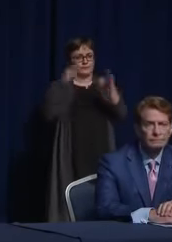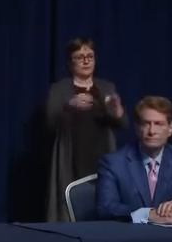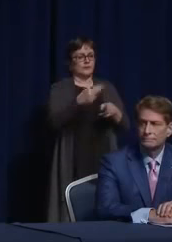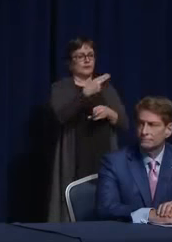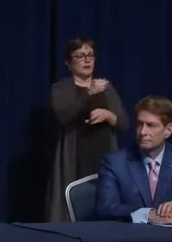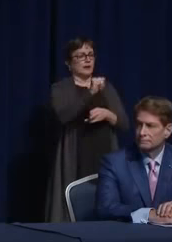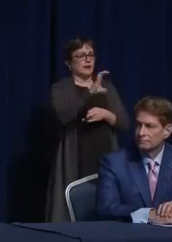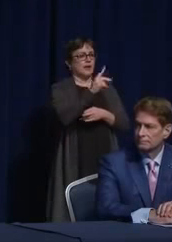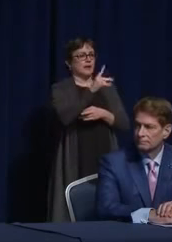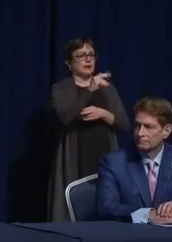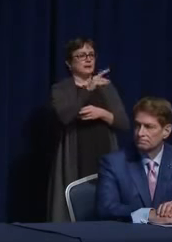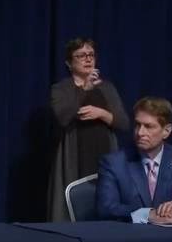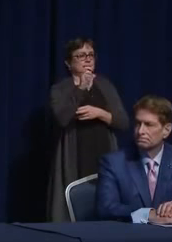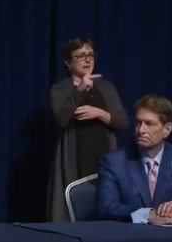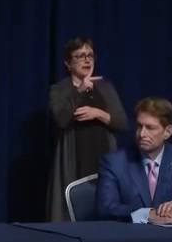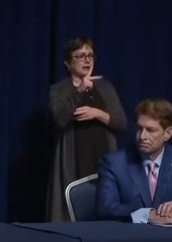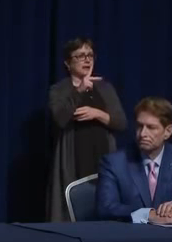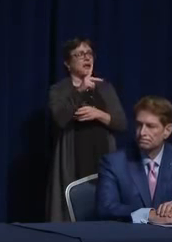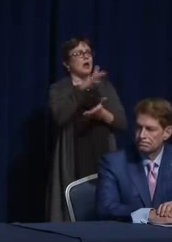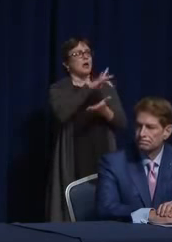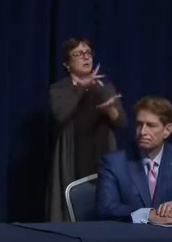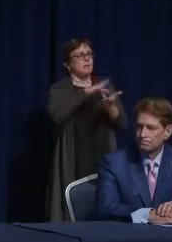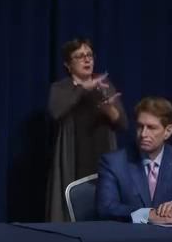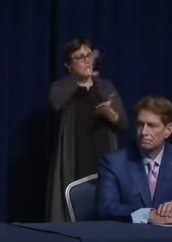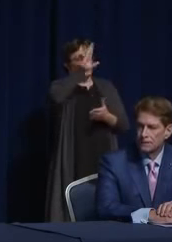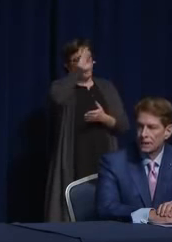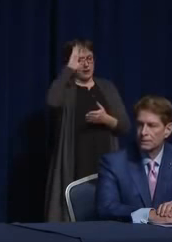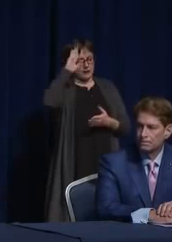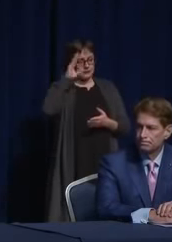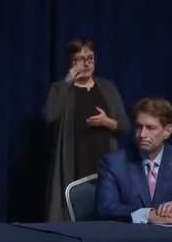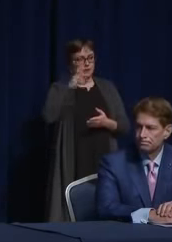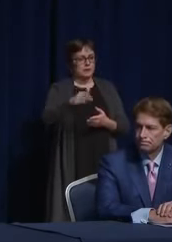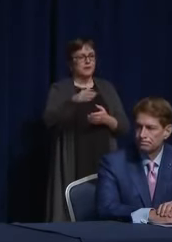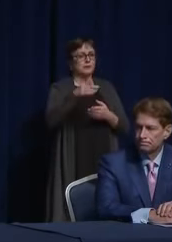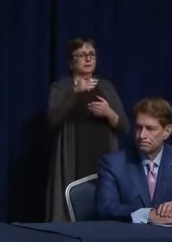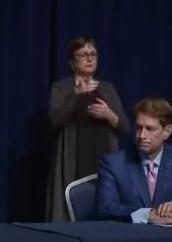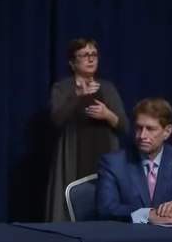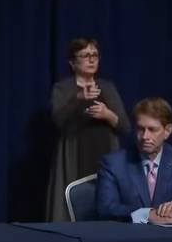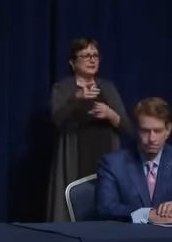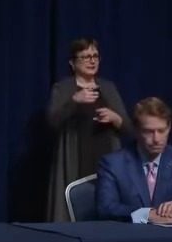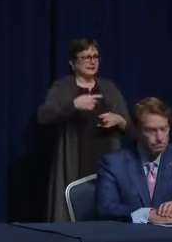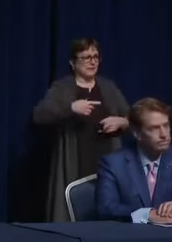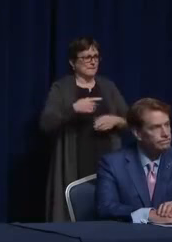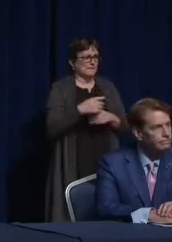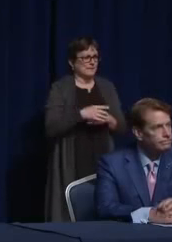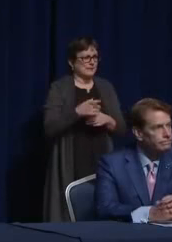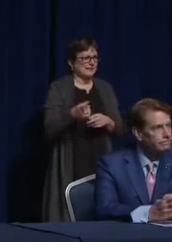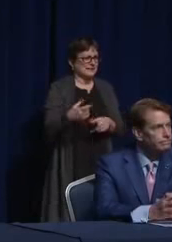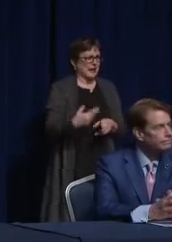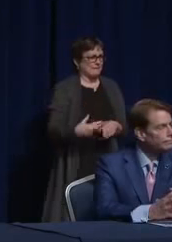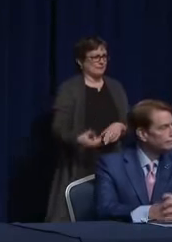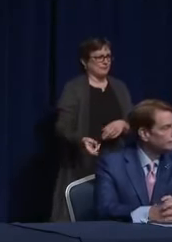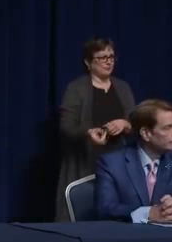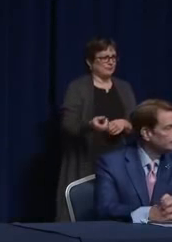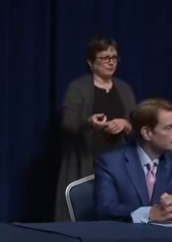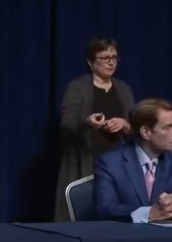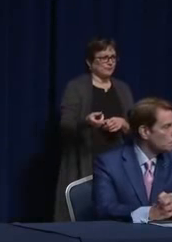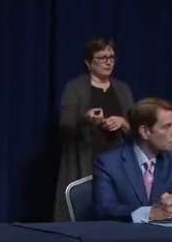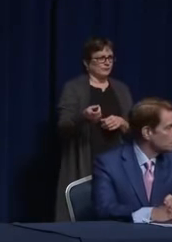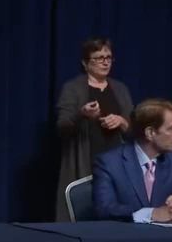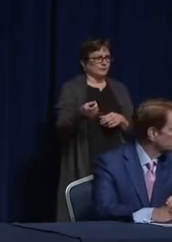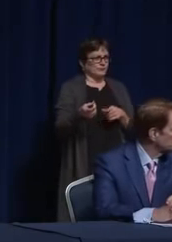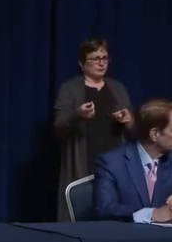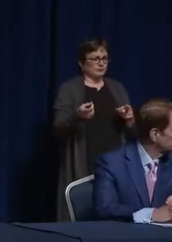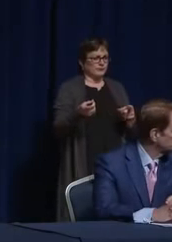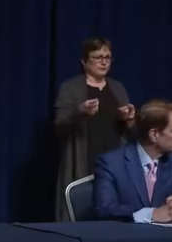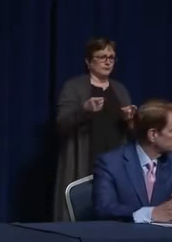CEO and dear friend, Bob Garrett. Bob, great to have you with us. And to his left, again, another man who needs no introduction,